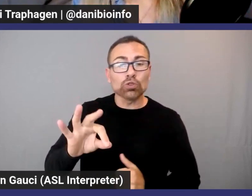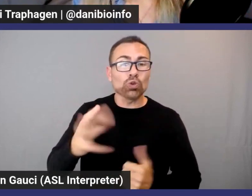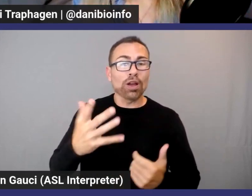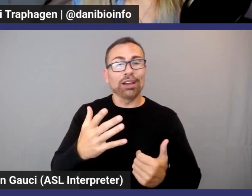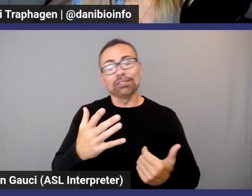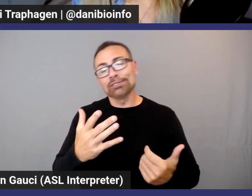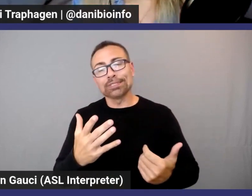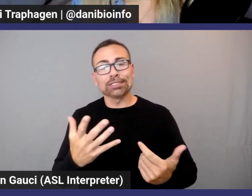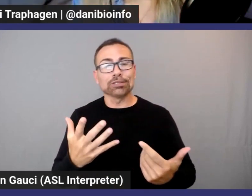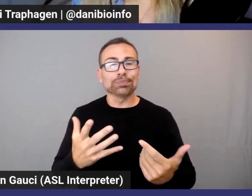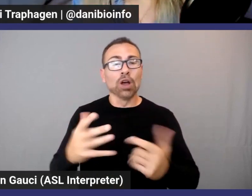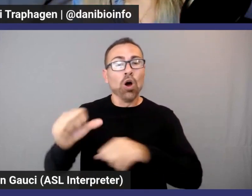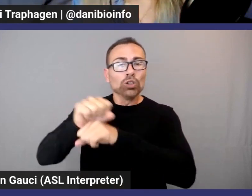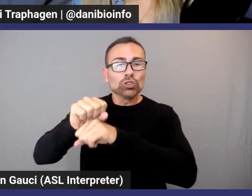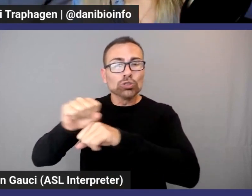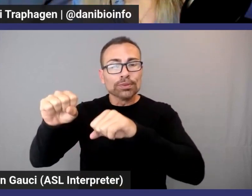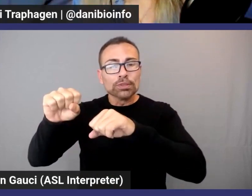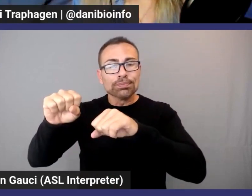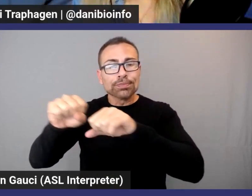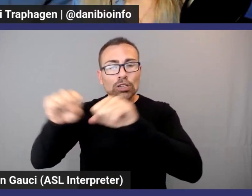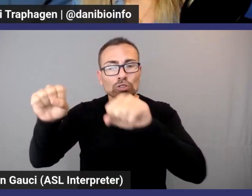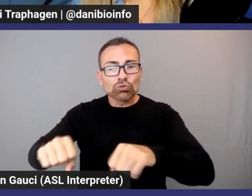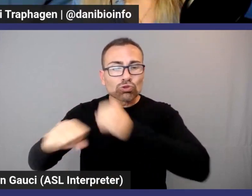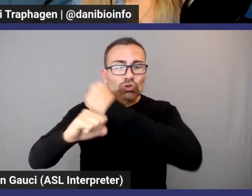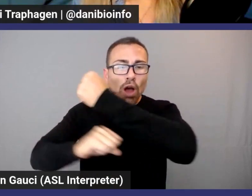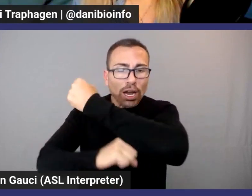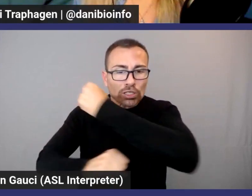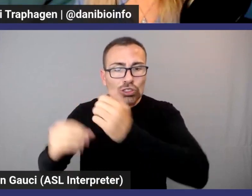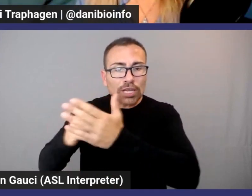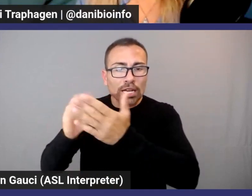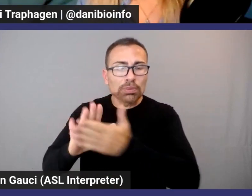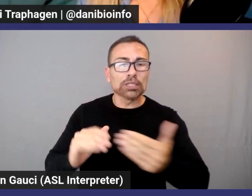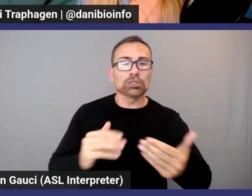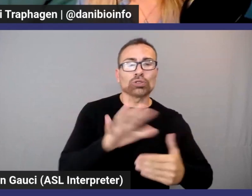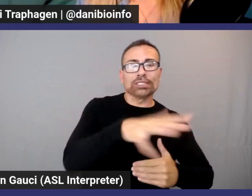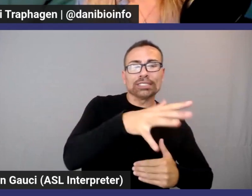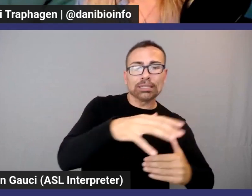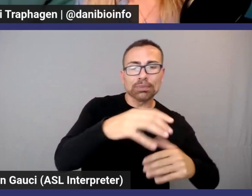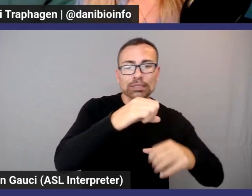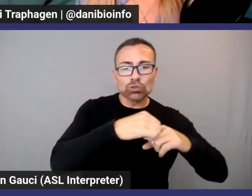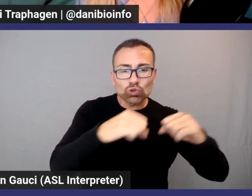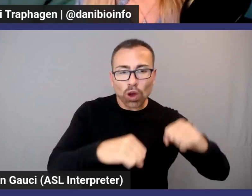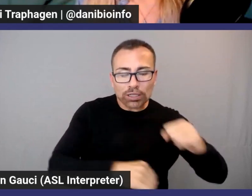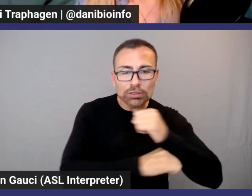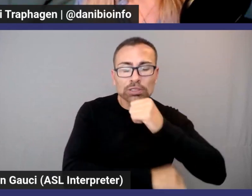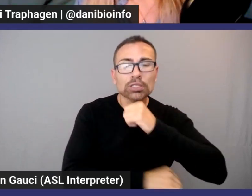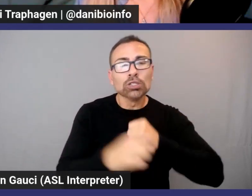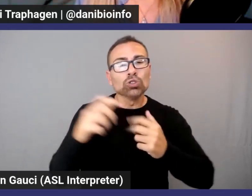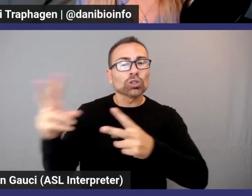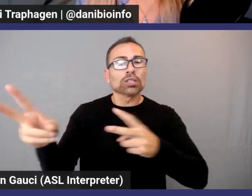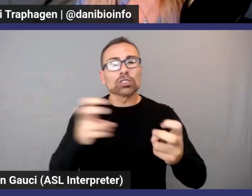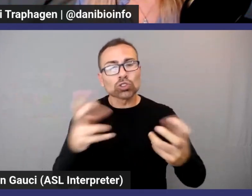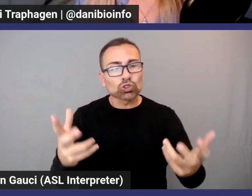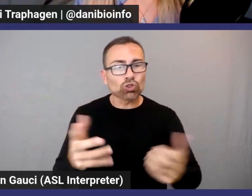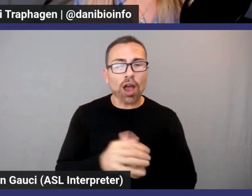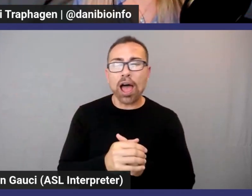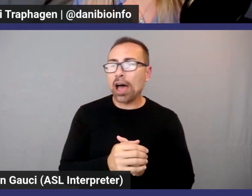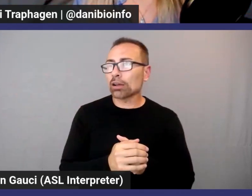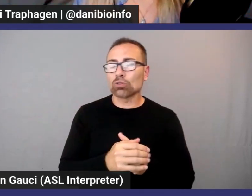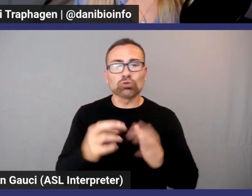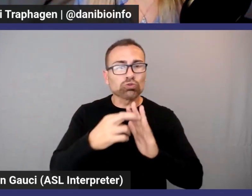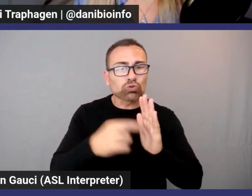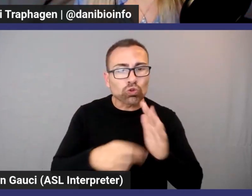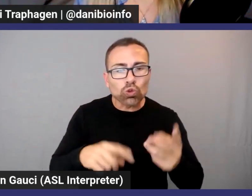structured documents, you can extract tables, you can extract rows, columns, cell values. You can also detect